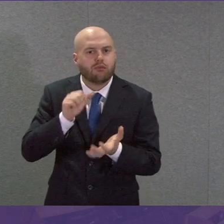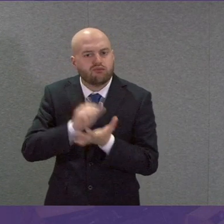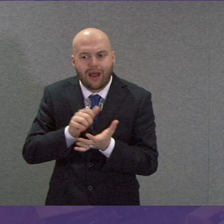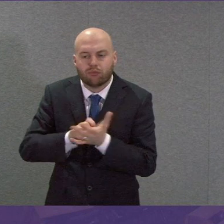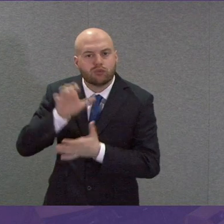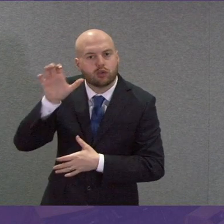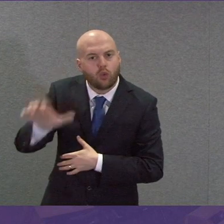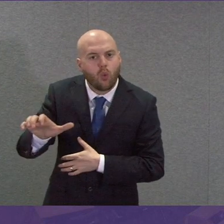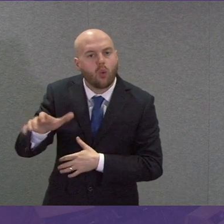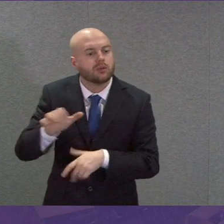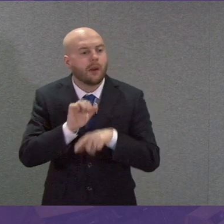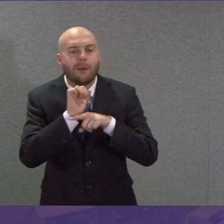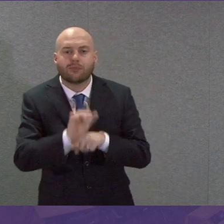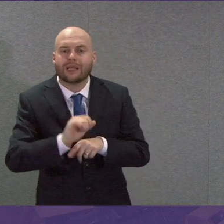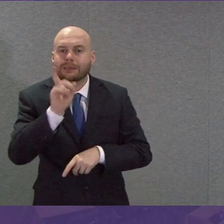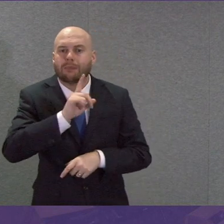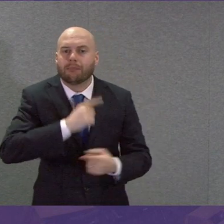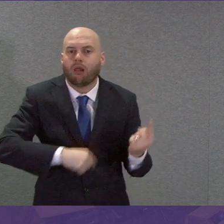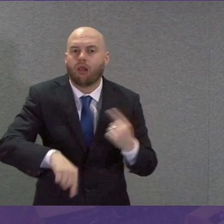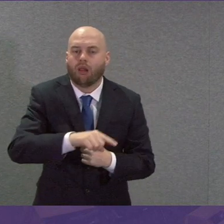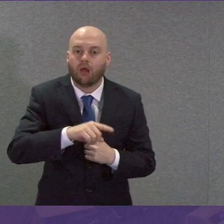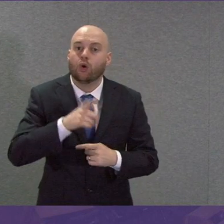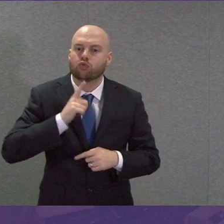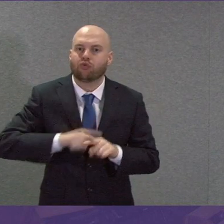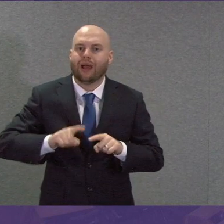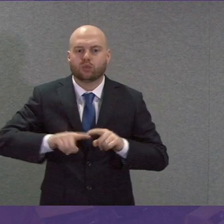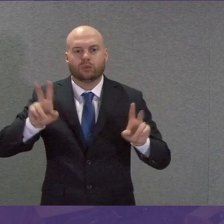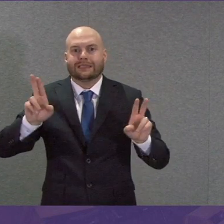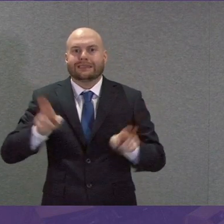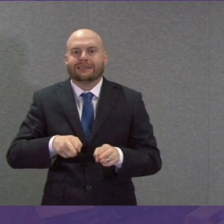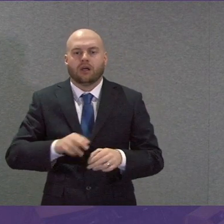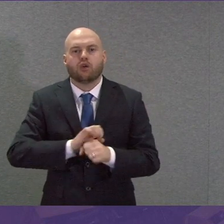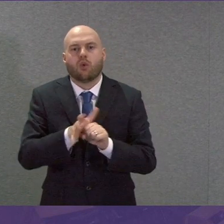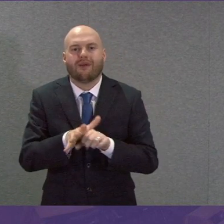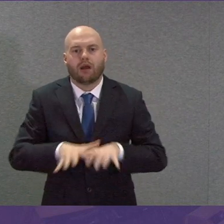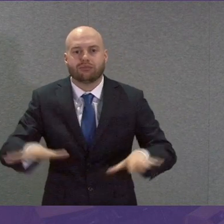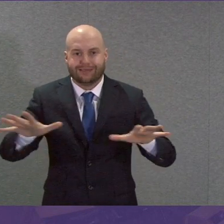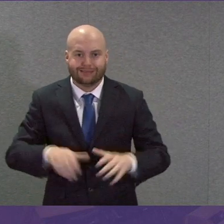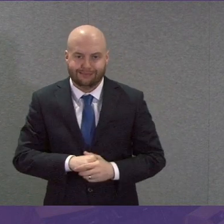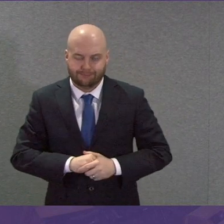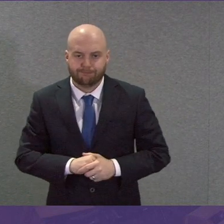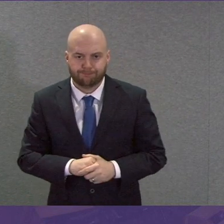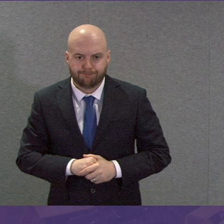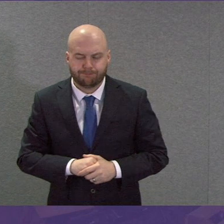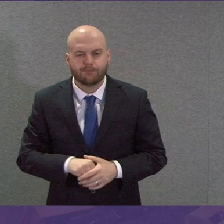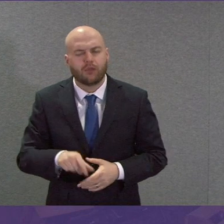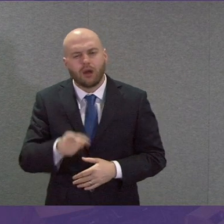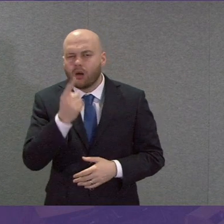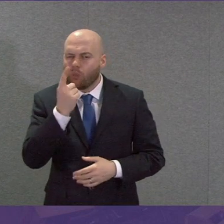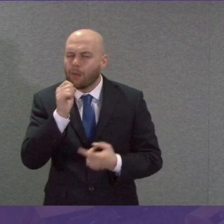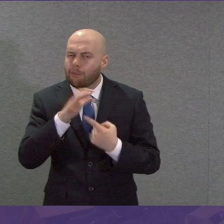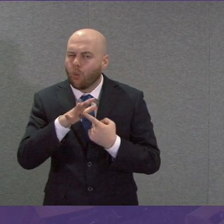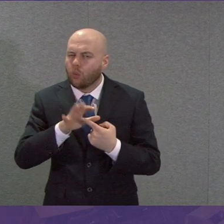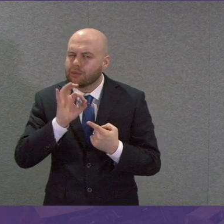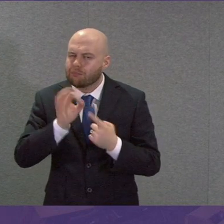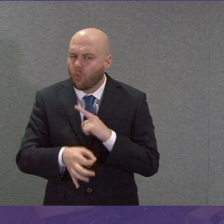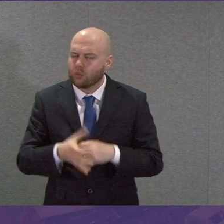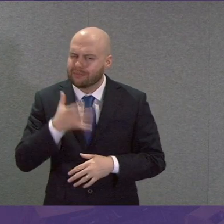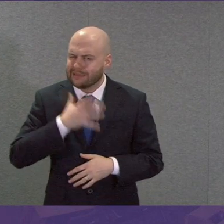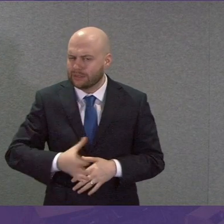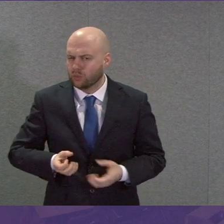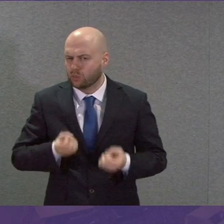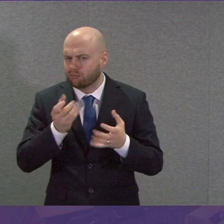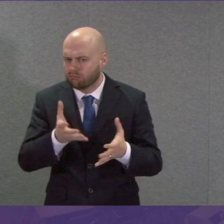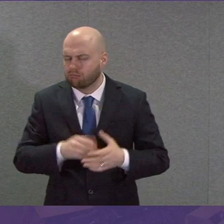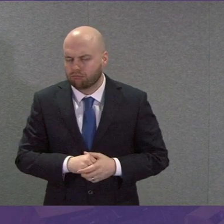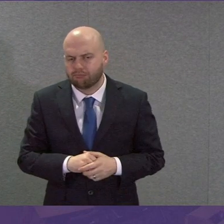in slowing down the spread of coronavirus. There is one very important point I want to stress here, and on which I anticipate that assurances will be